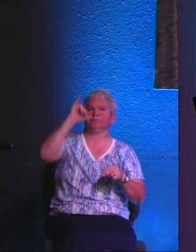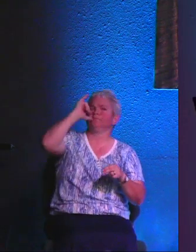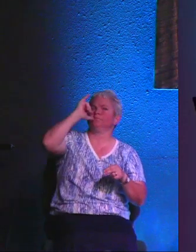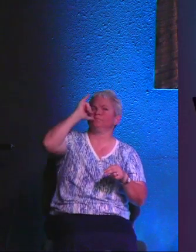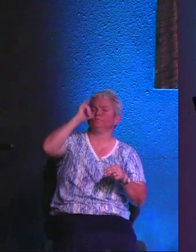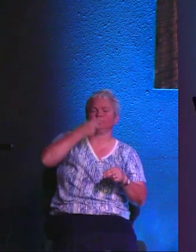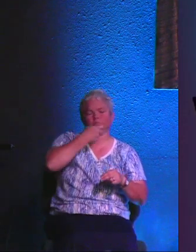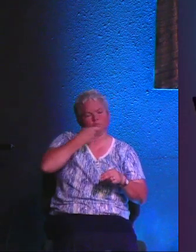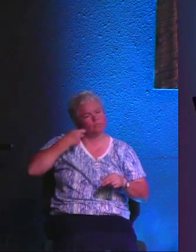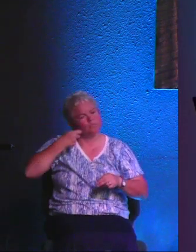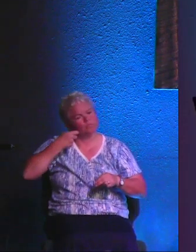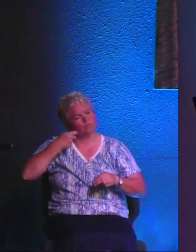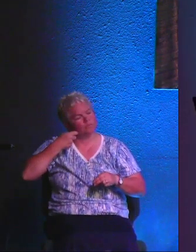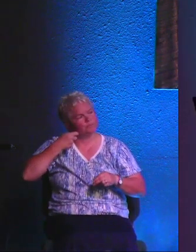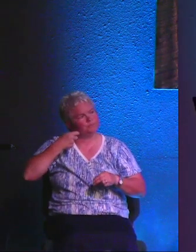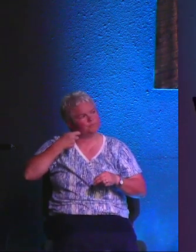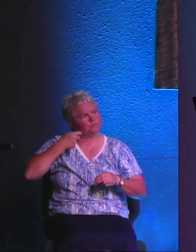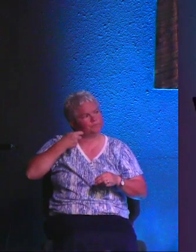addiction.